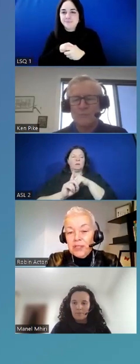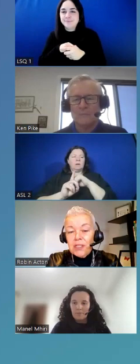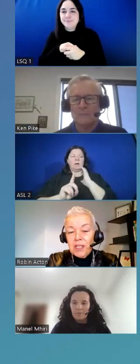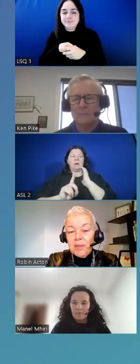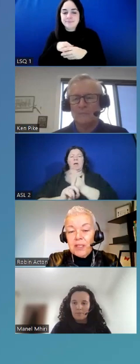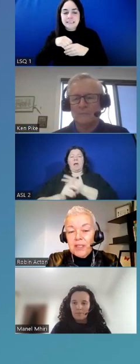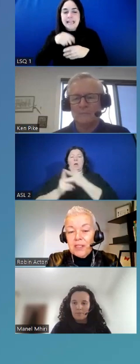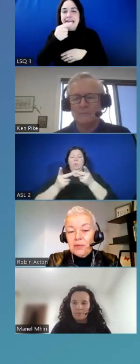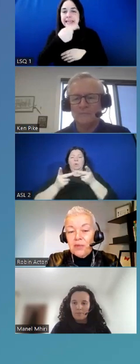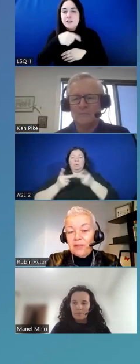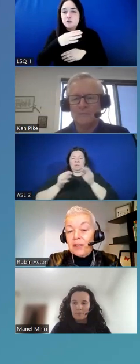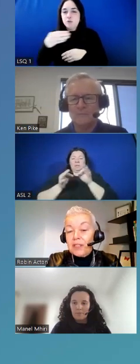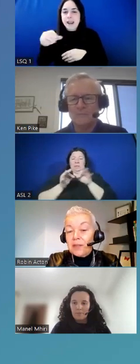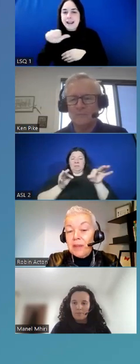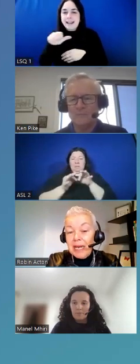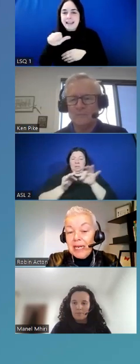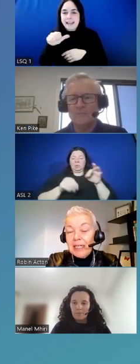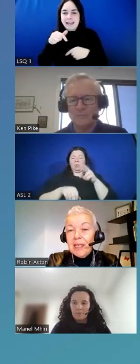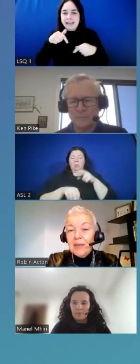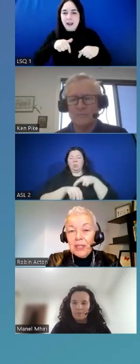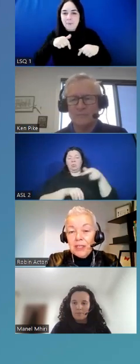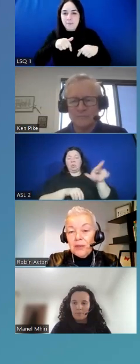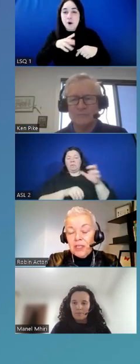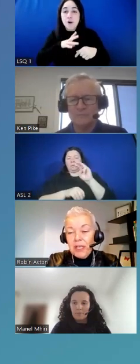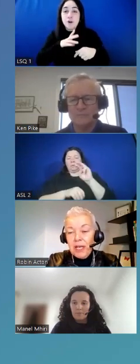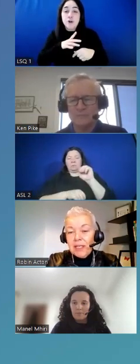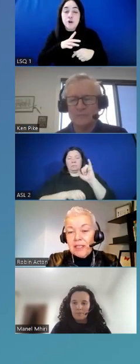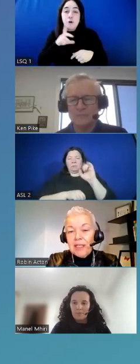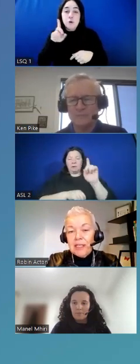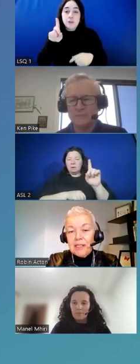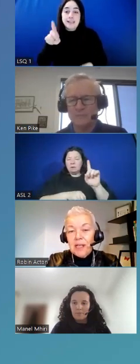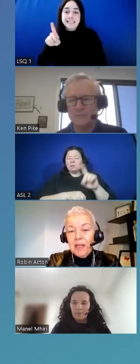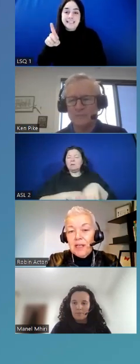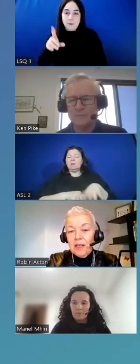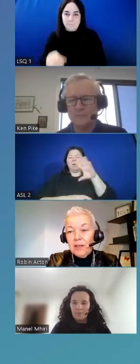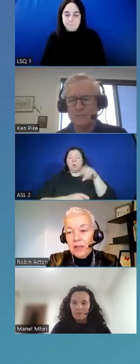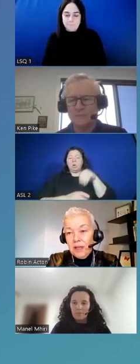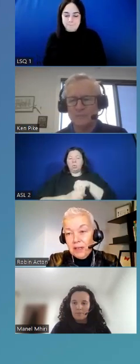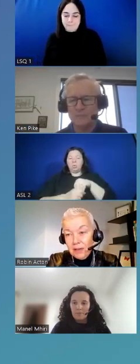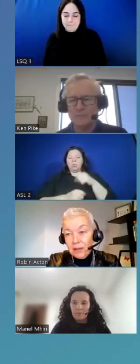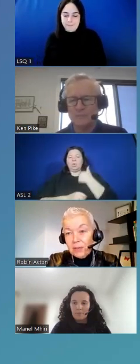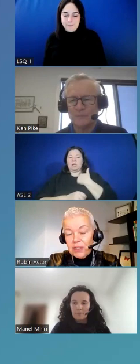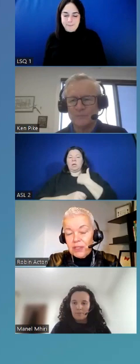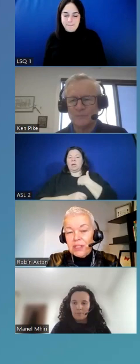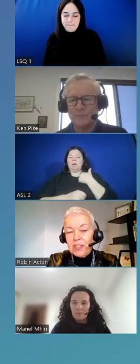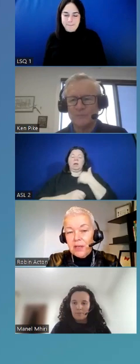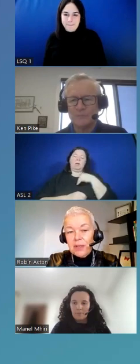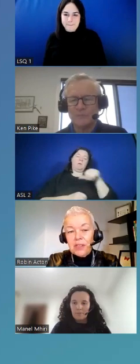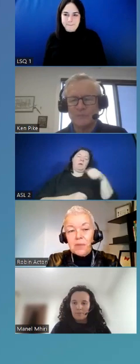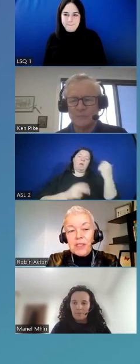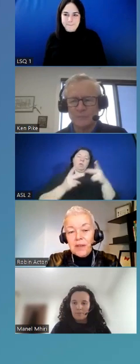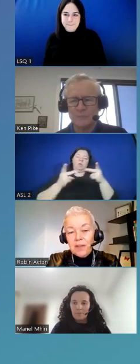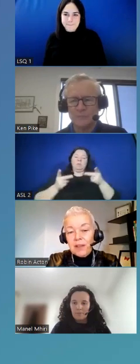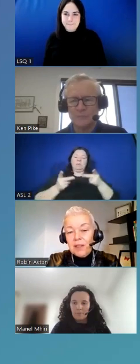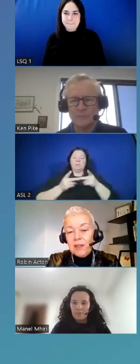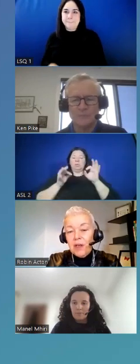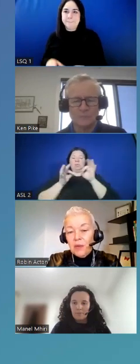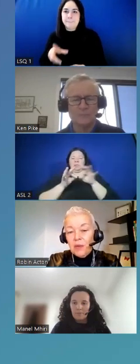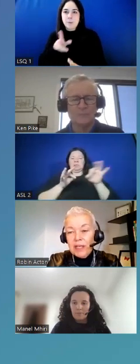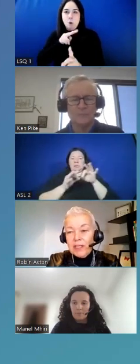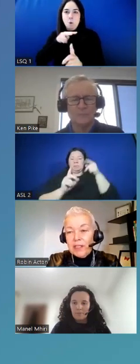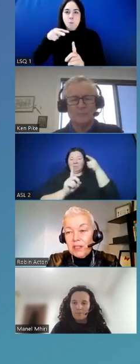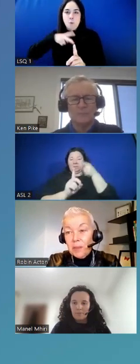our position statement does reference MAID, but Inclusion Canada has another position statement